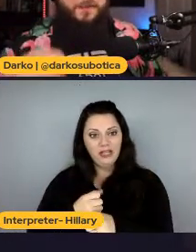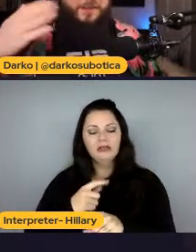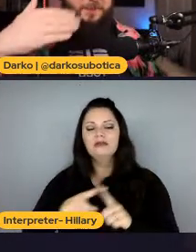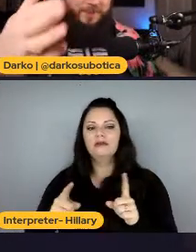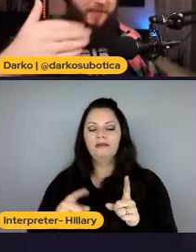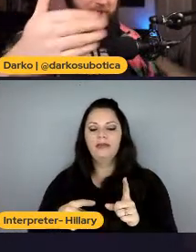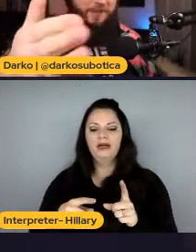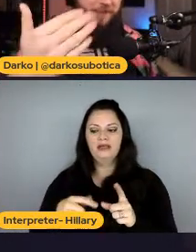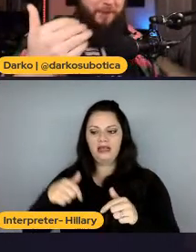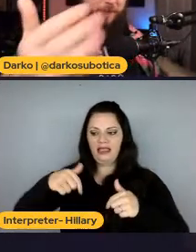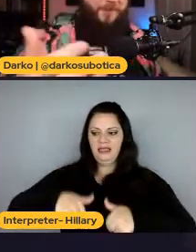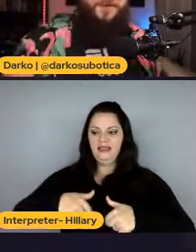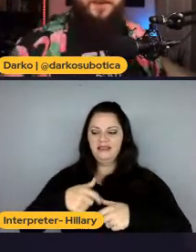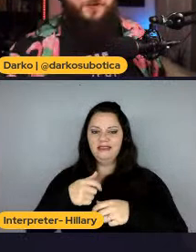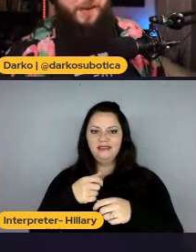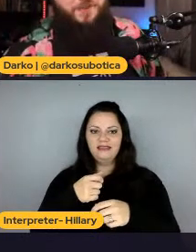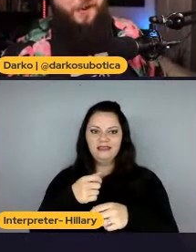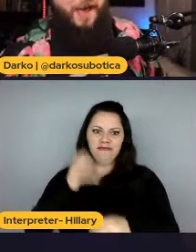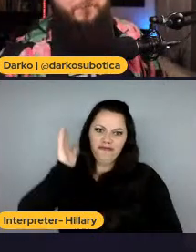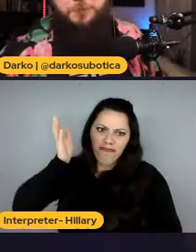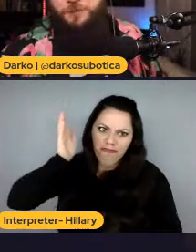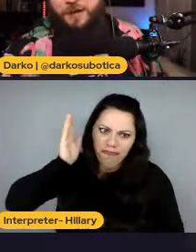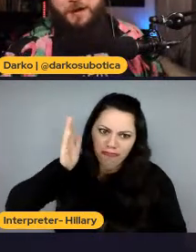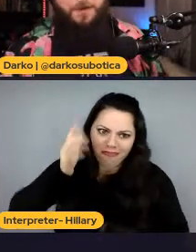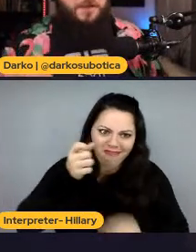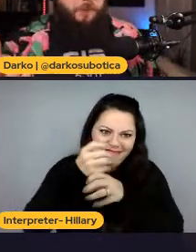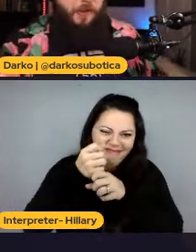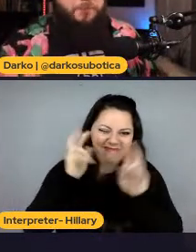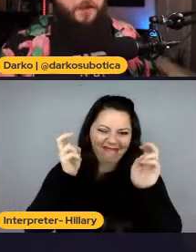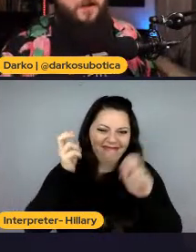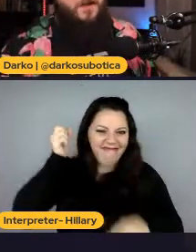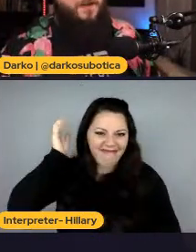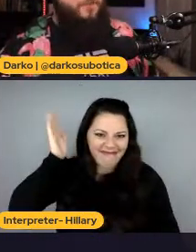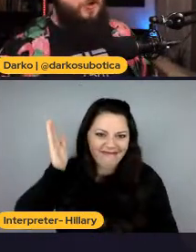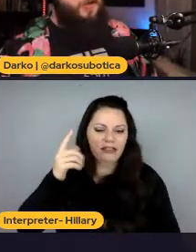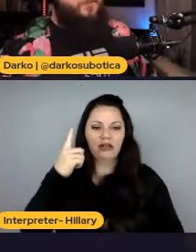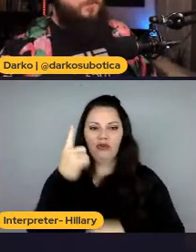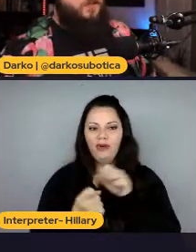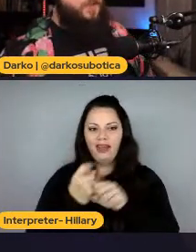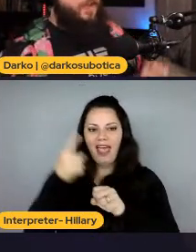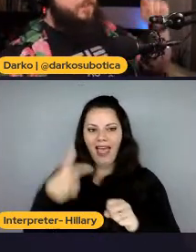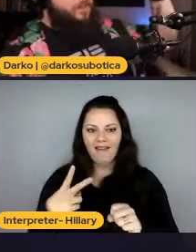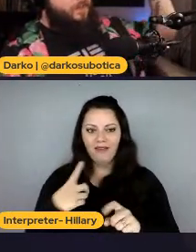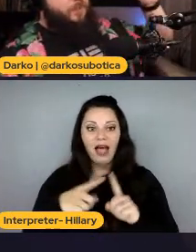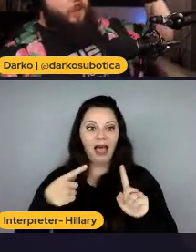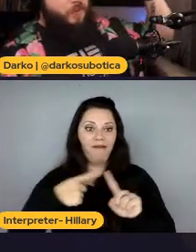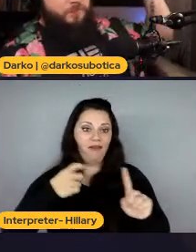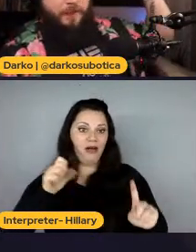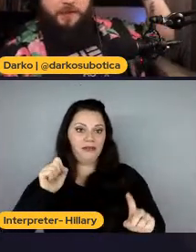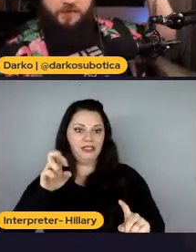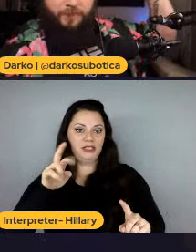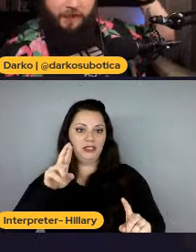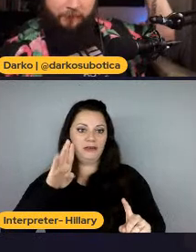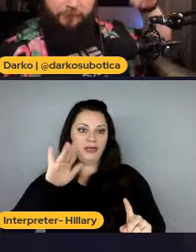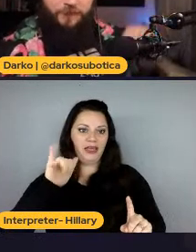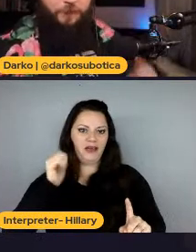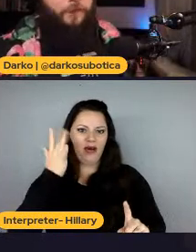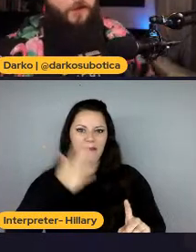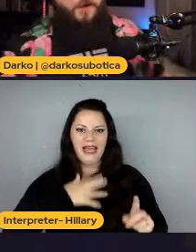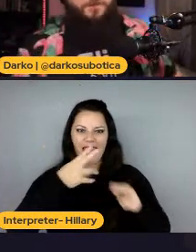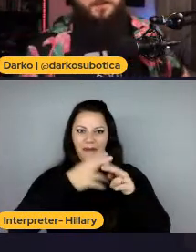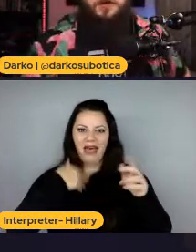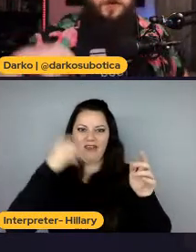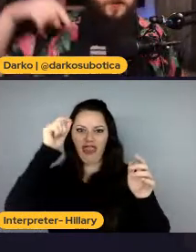doing this yelling at the camera for the last year and a half. And I'm based in Berlin, but I'm originally from Serbia, hence the weird spellings of my name.